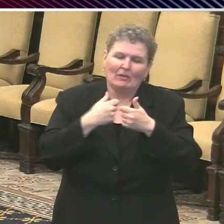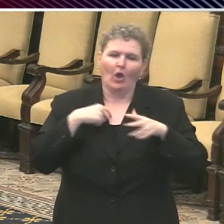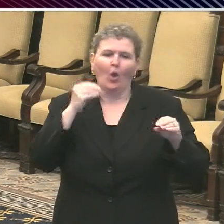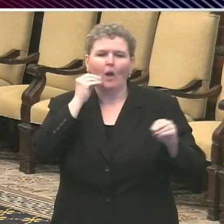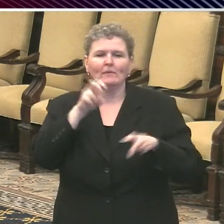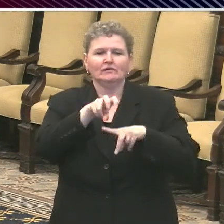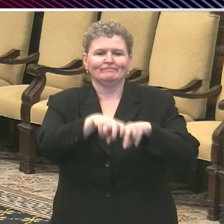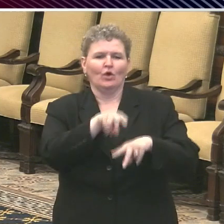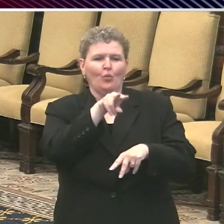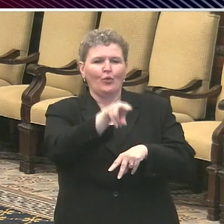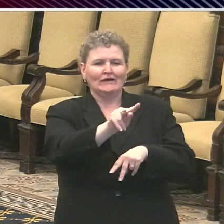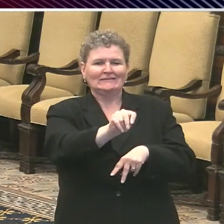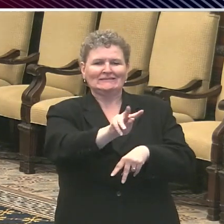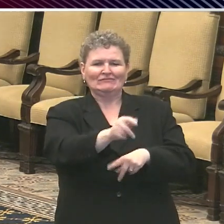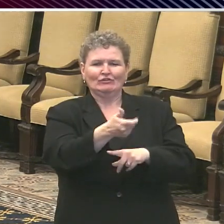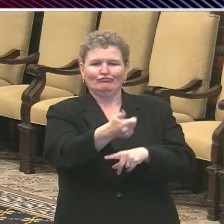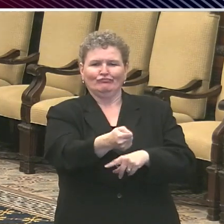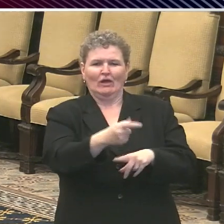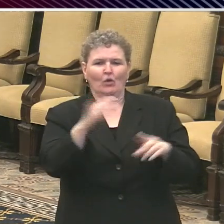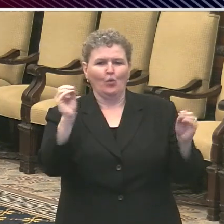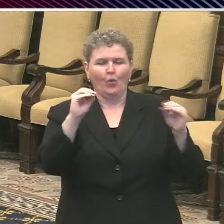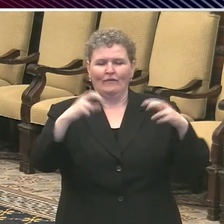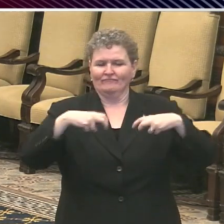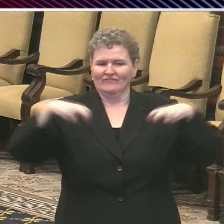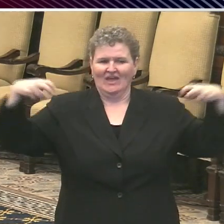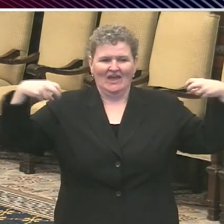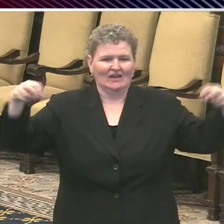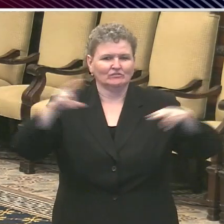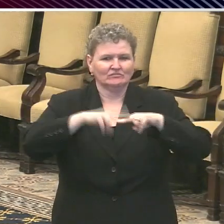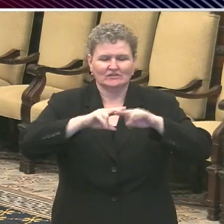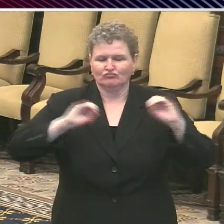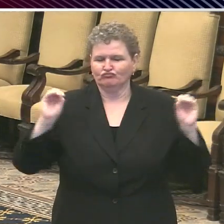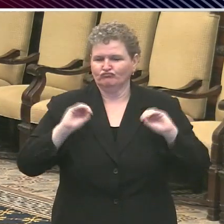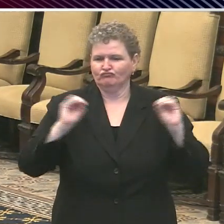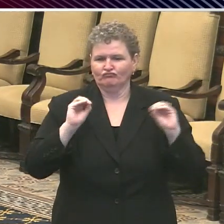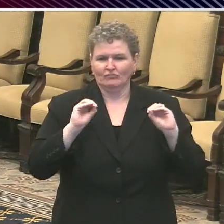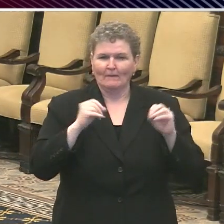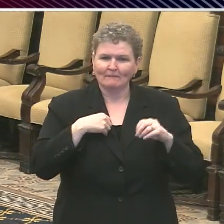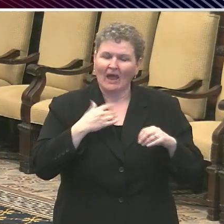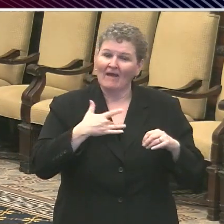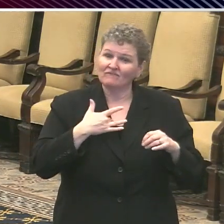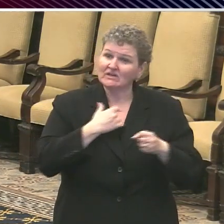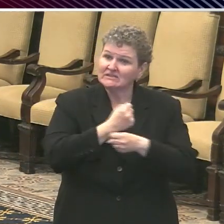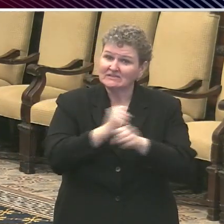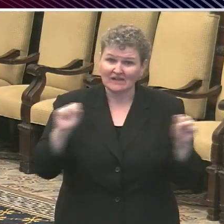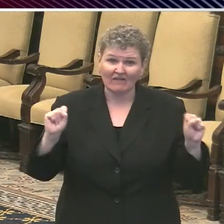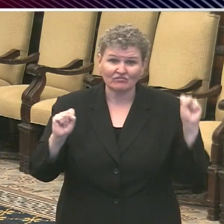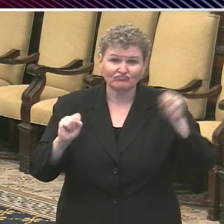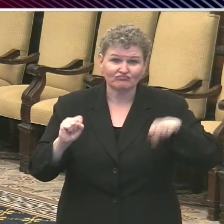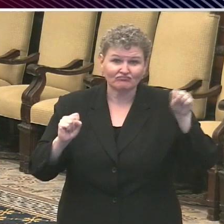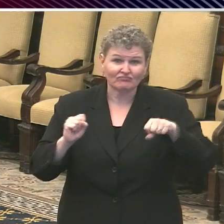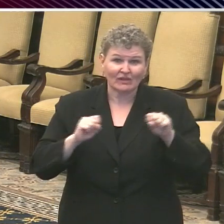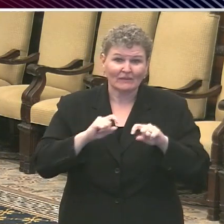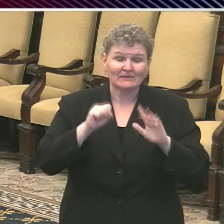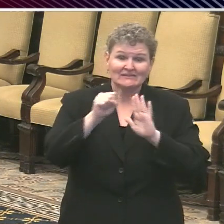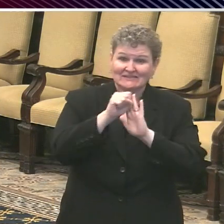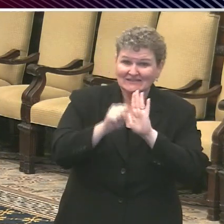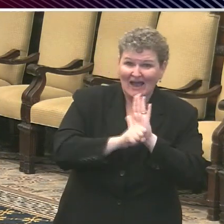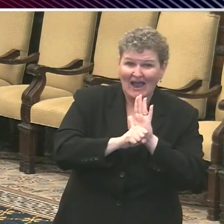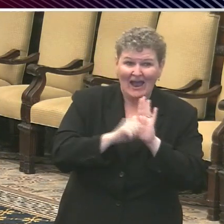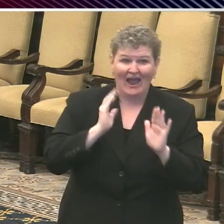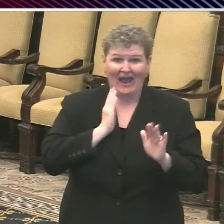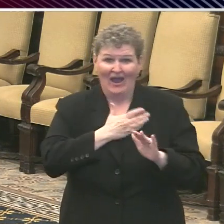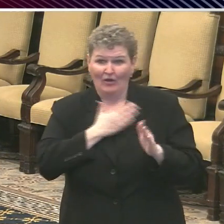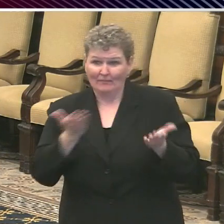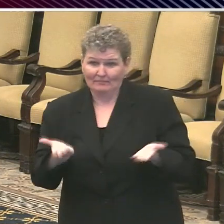if there's no fans. And as long as everyone feels, both the ARC health commissioner and the state health commissioner and